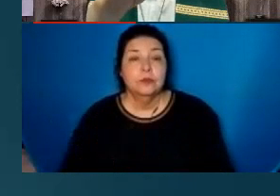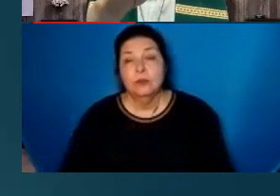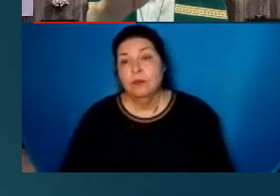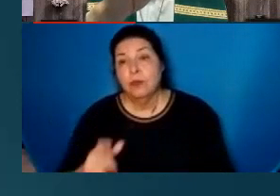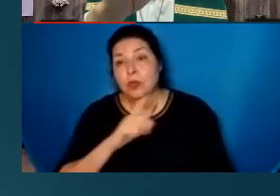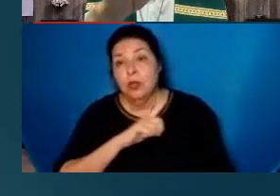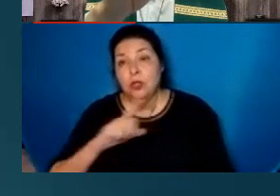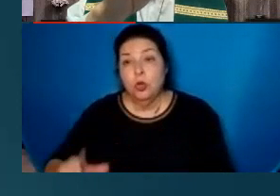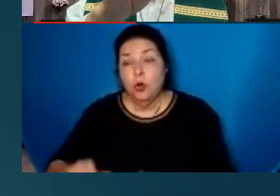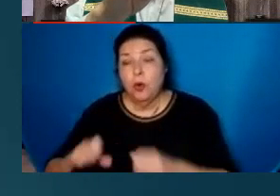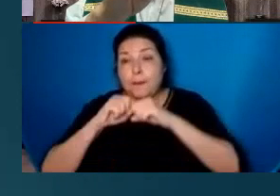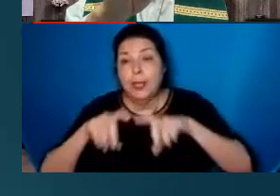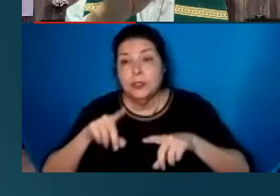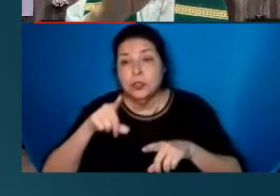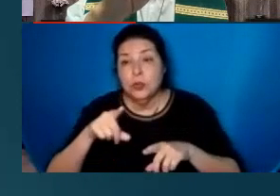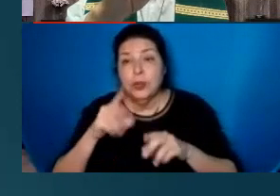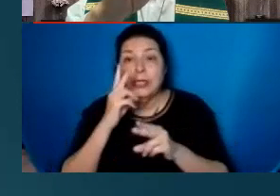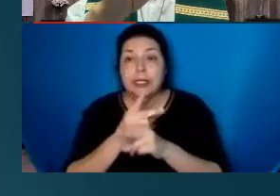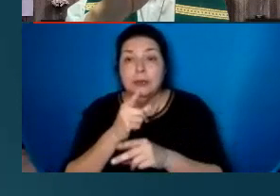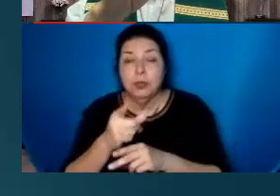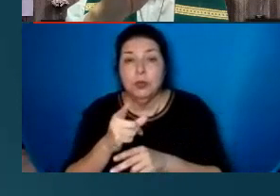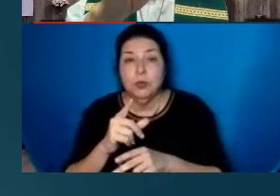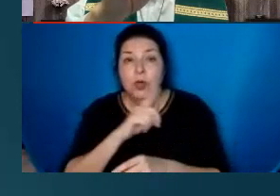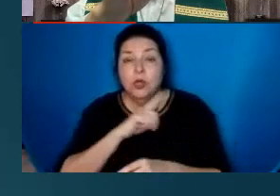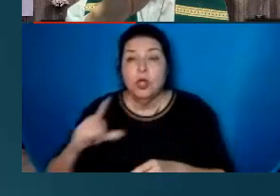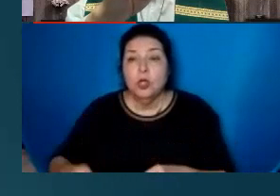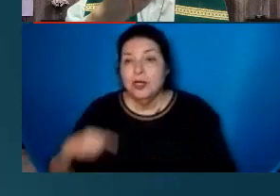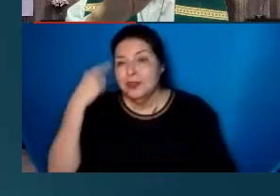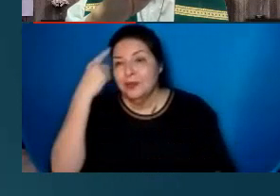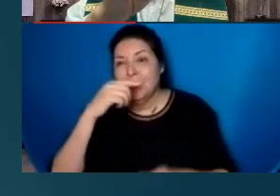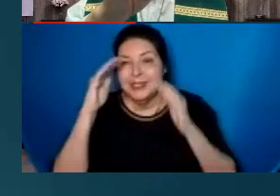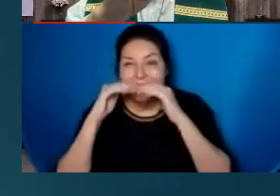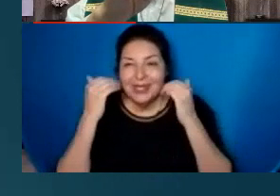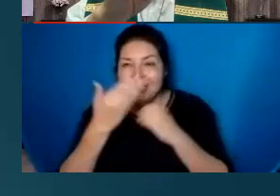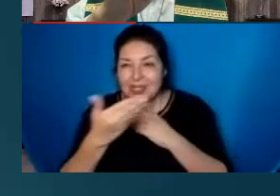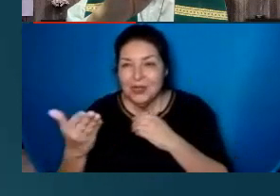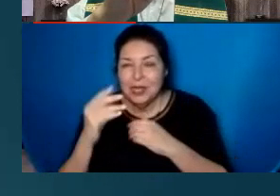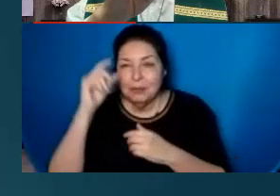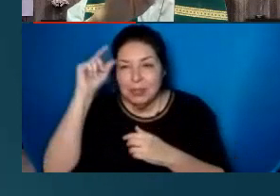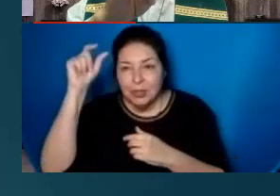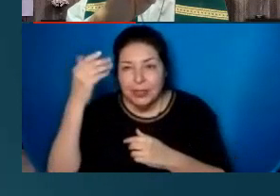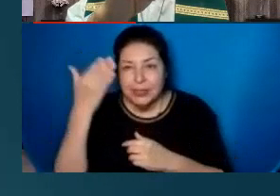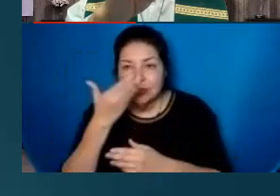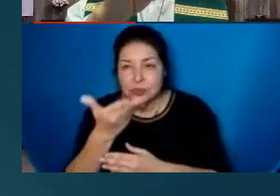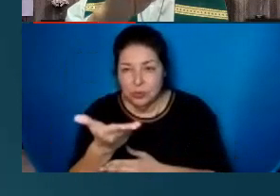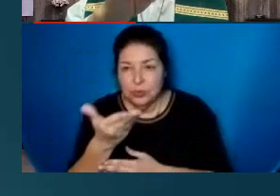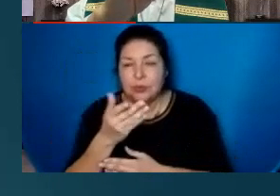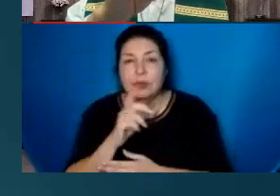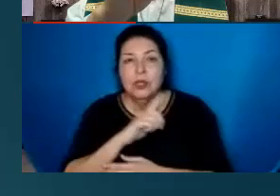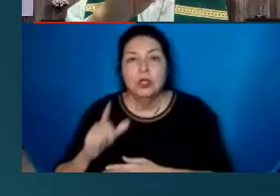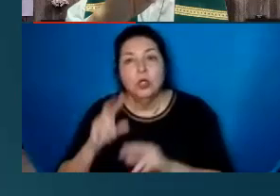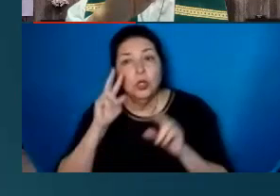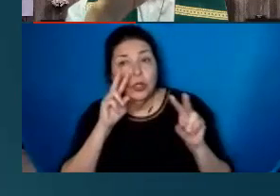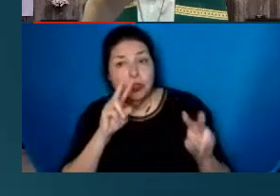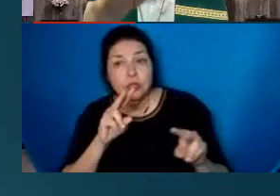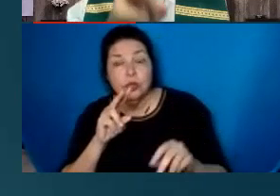The Lord bless you and keep you. The Lord make his face shine upon you and be gracious to you. The Lord look upon